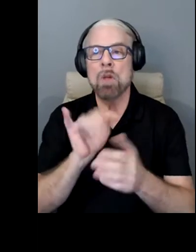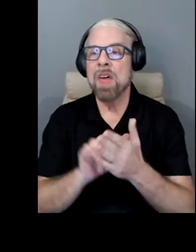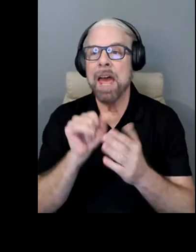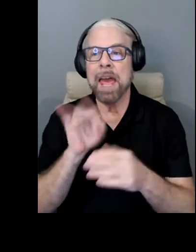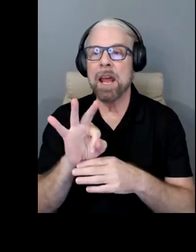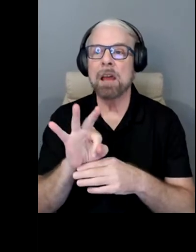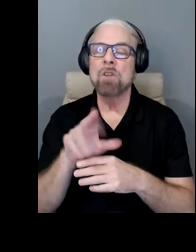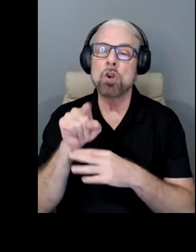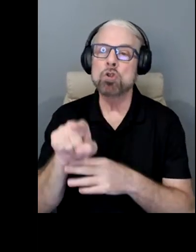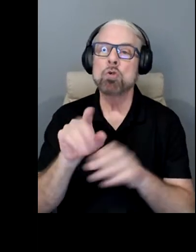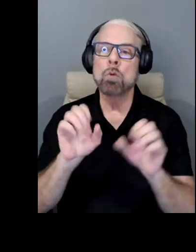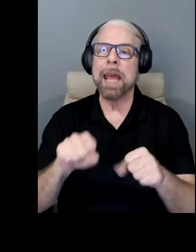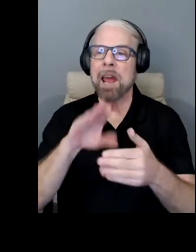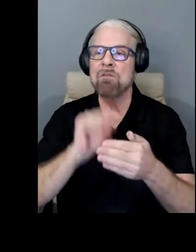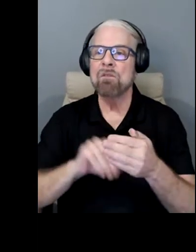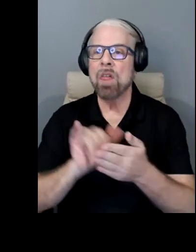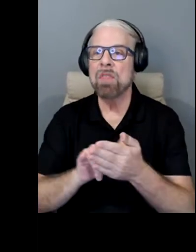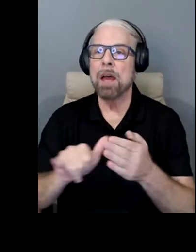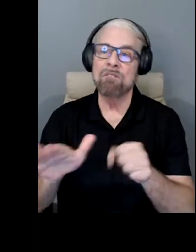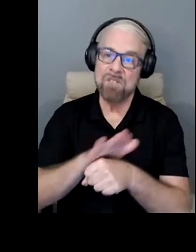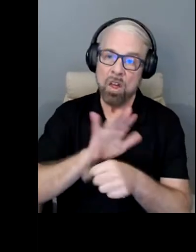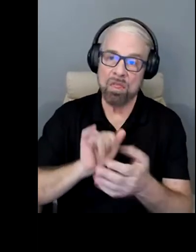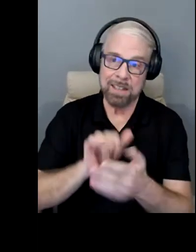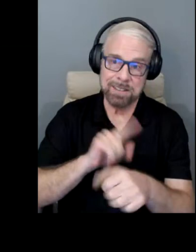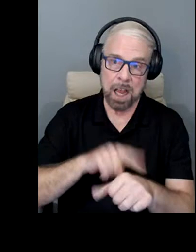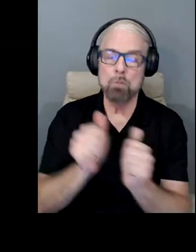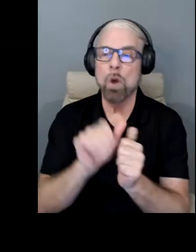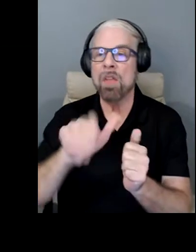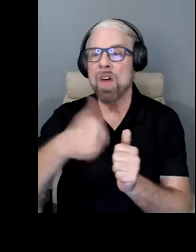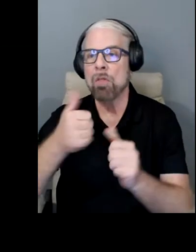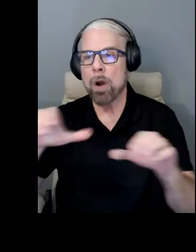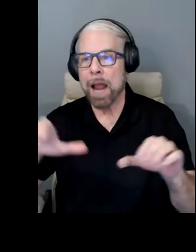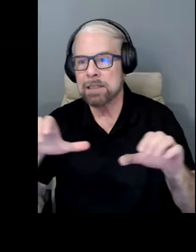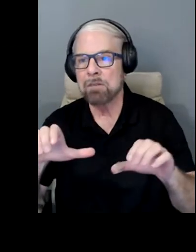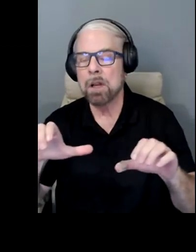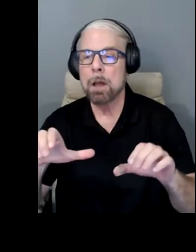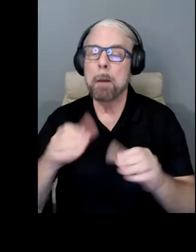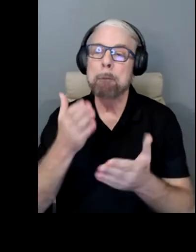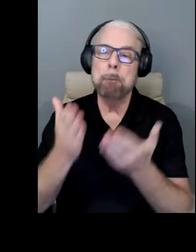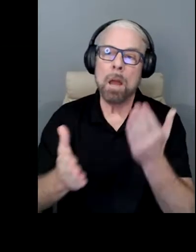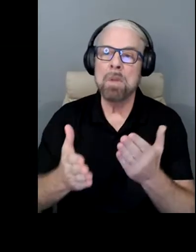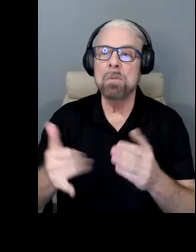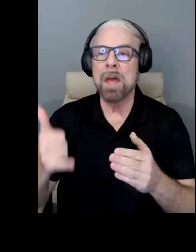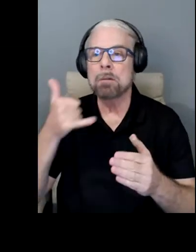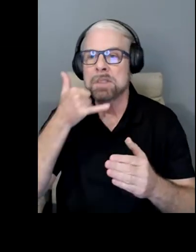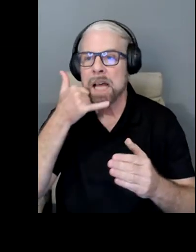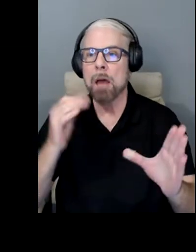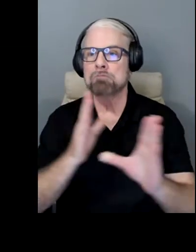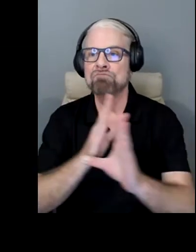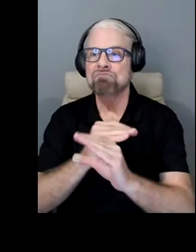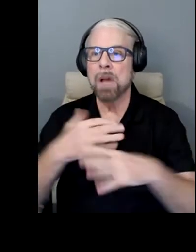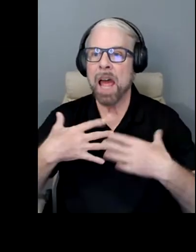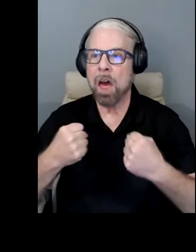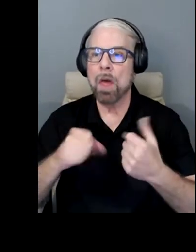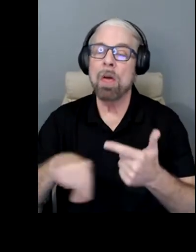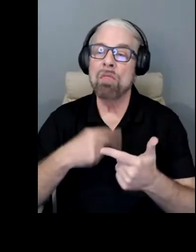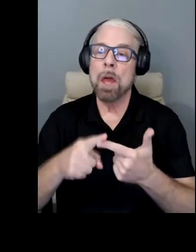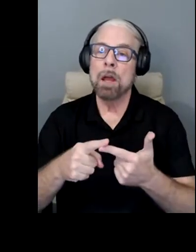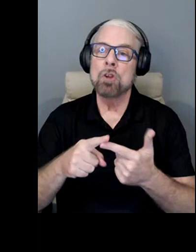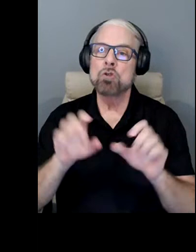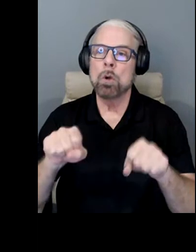to fill that time with other activities. Maybe it was a telehealth and you're now able to